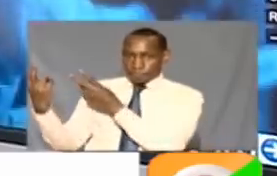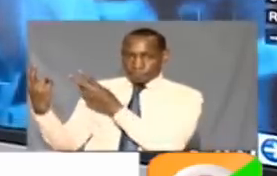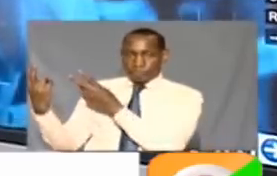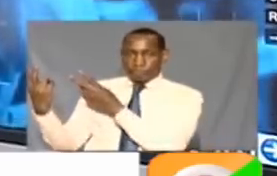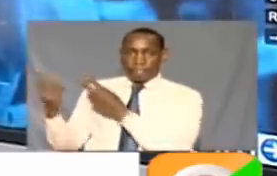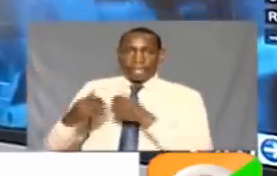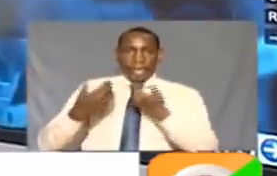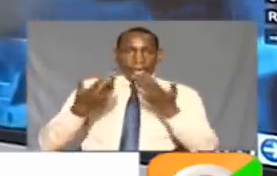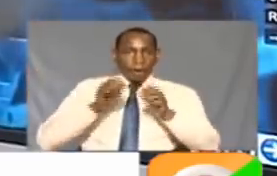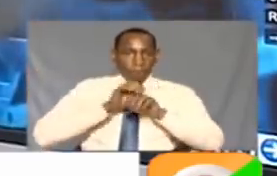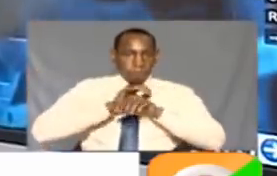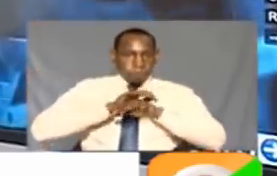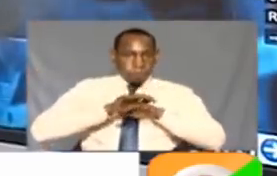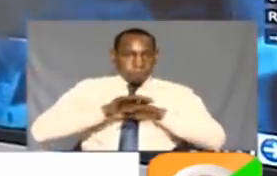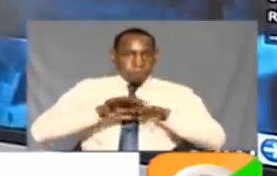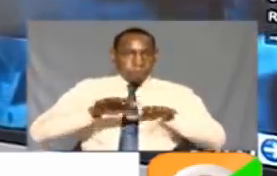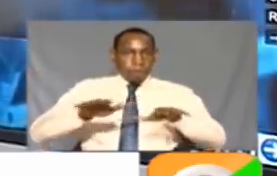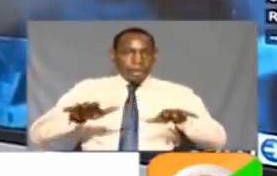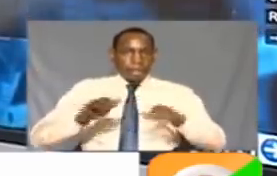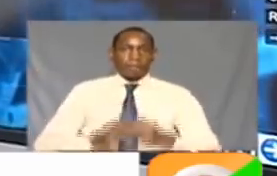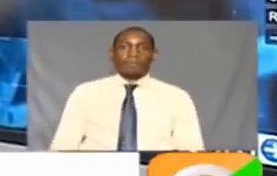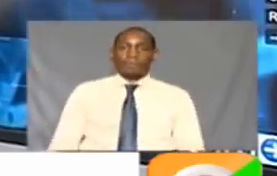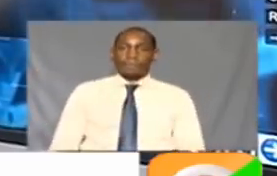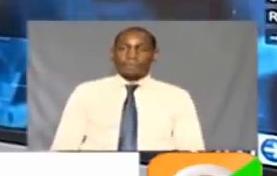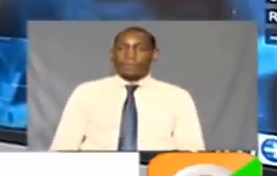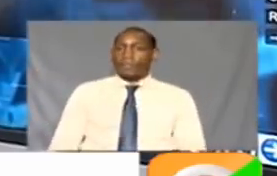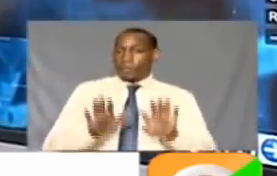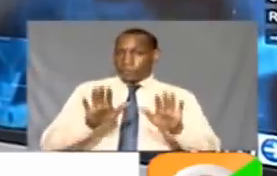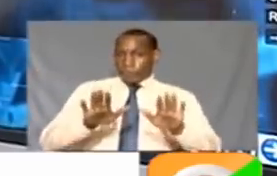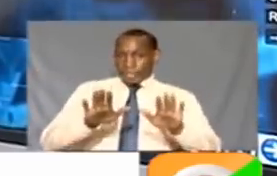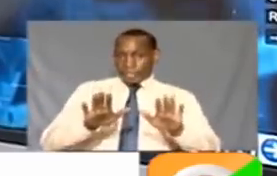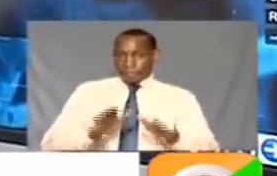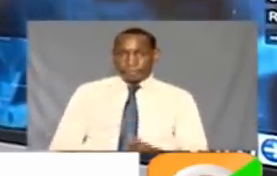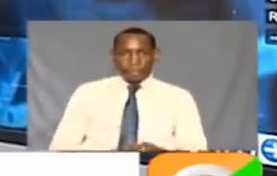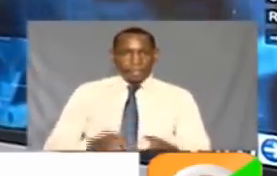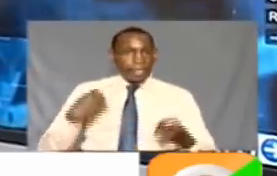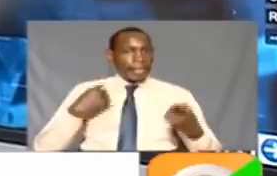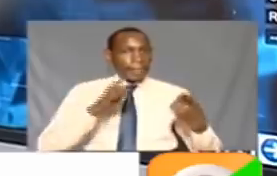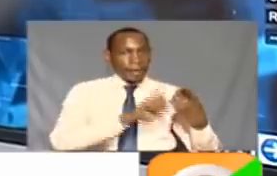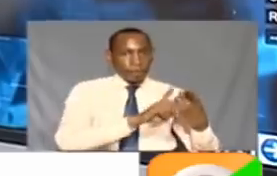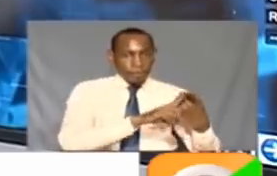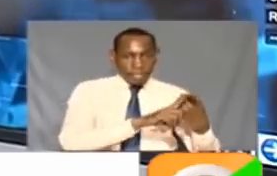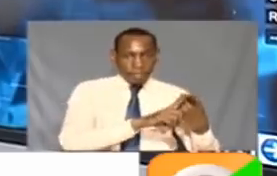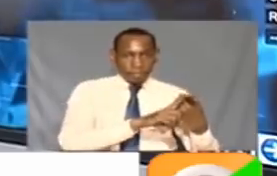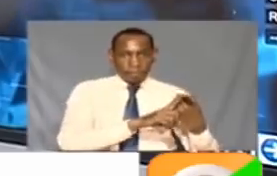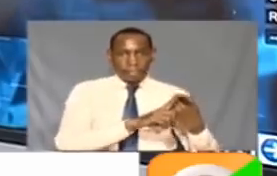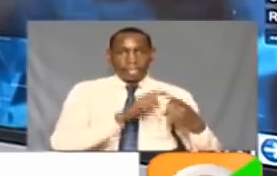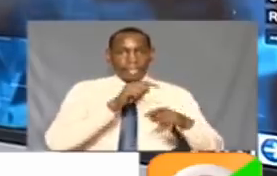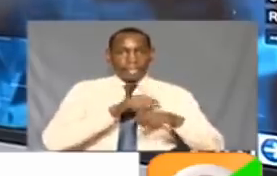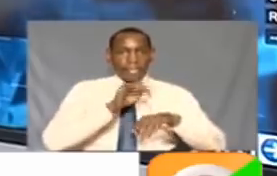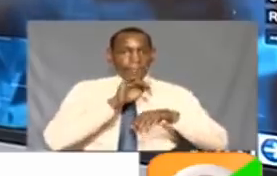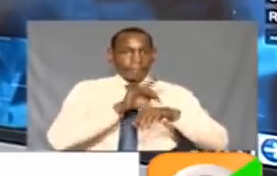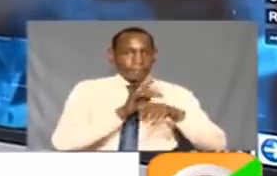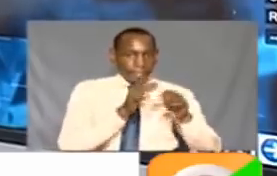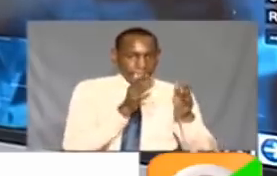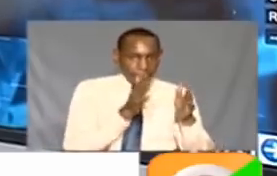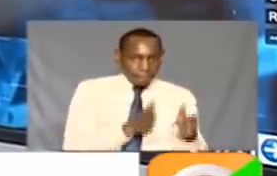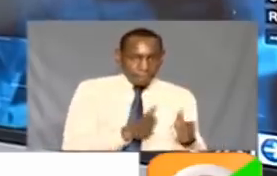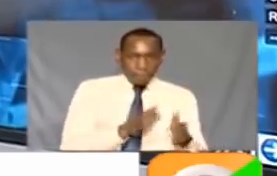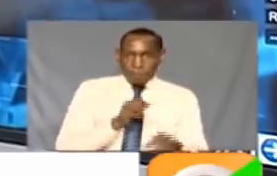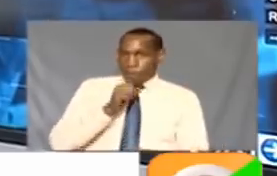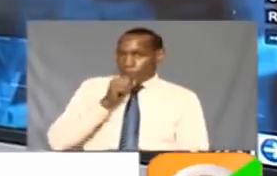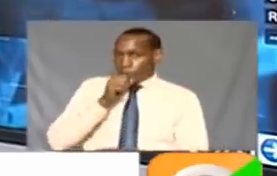it transmitted? Let's take a moment here. So one, droplets, when an infected person